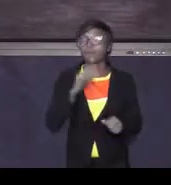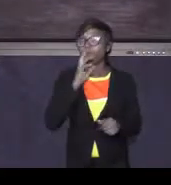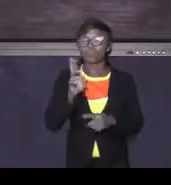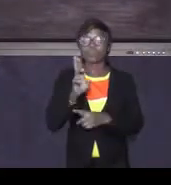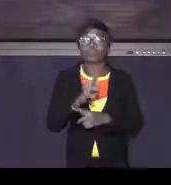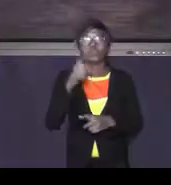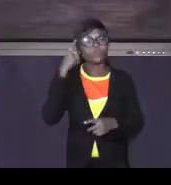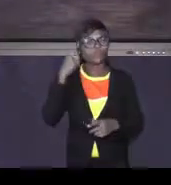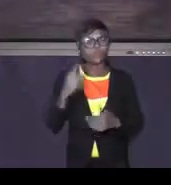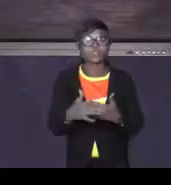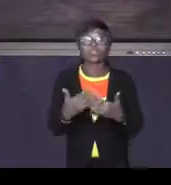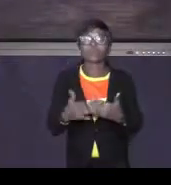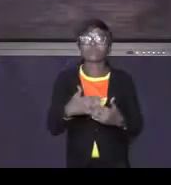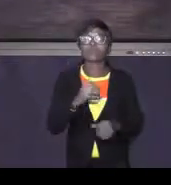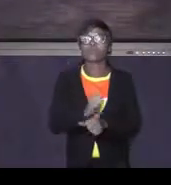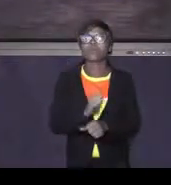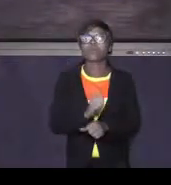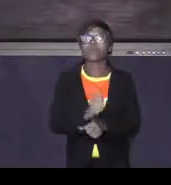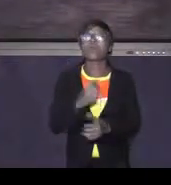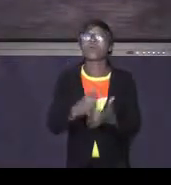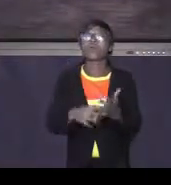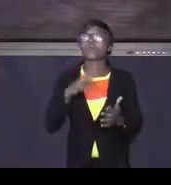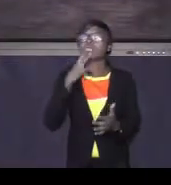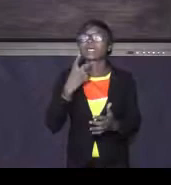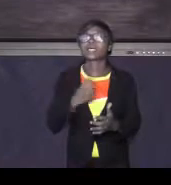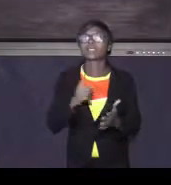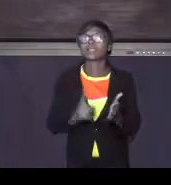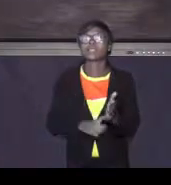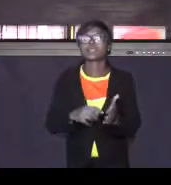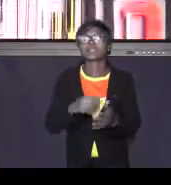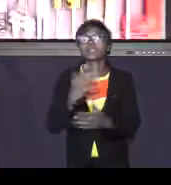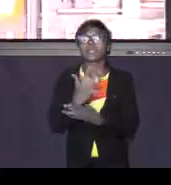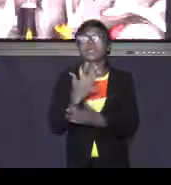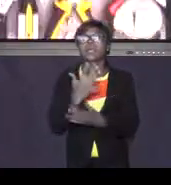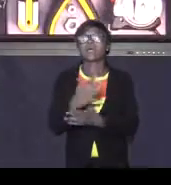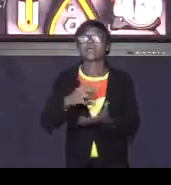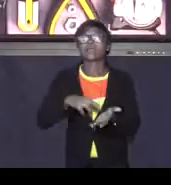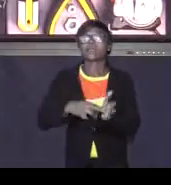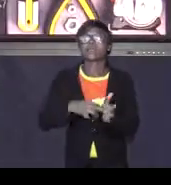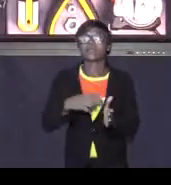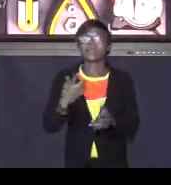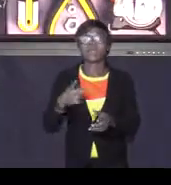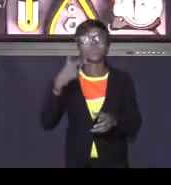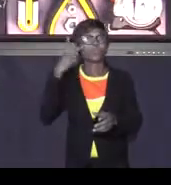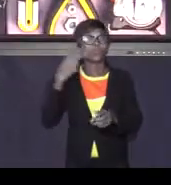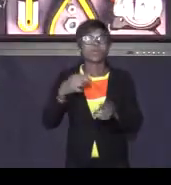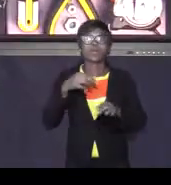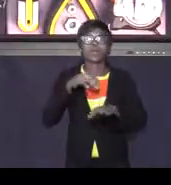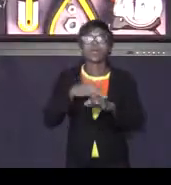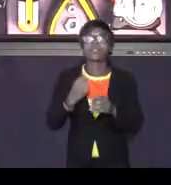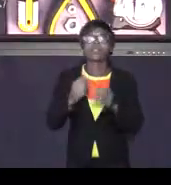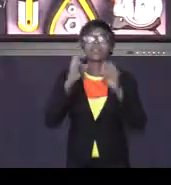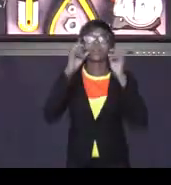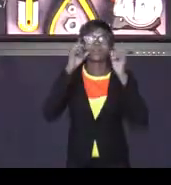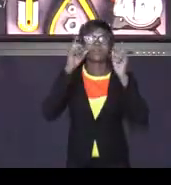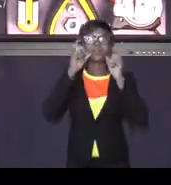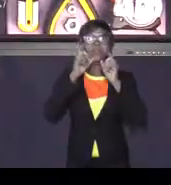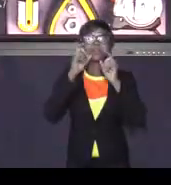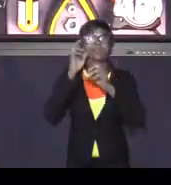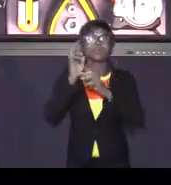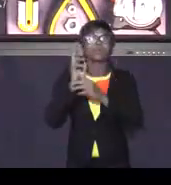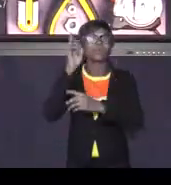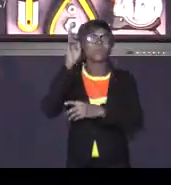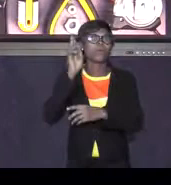perform simple tasks. What are these hand tools? Let's look at these pictures. These are